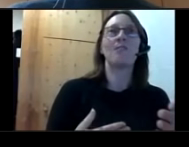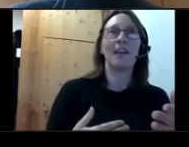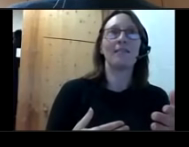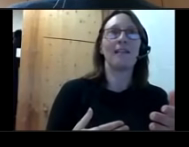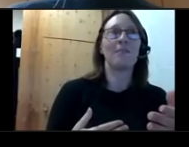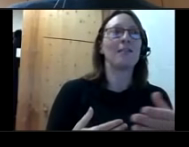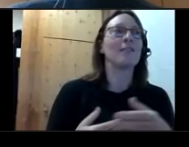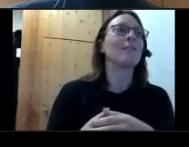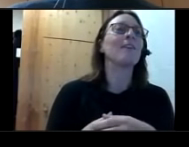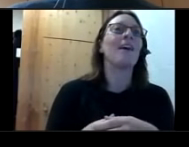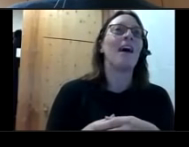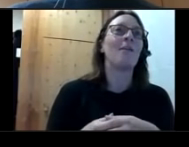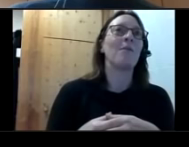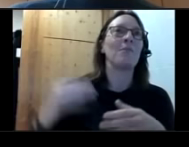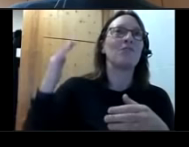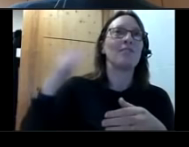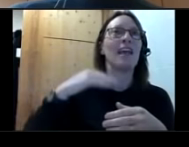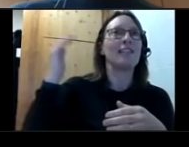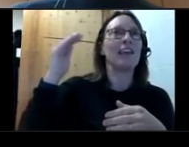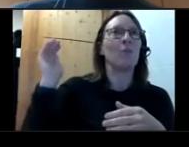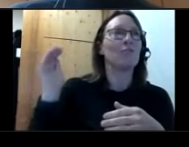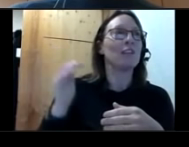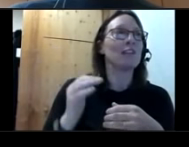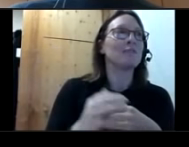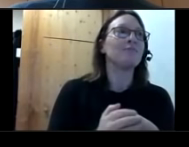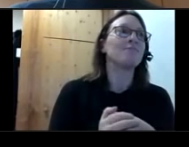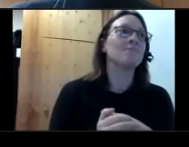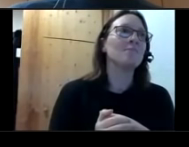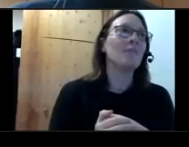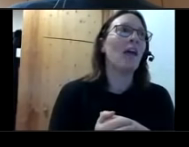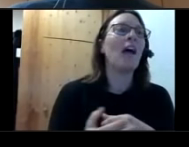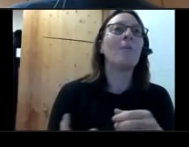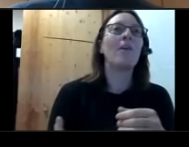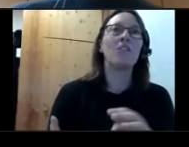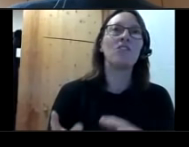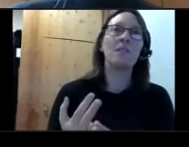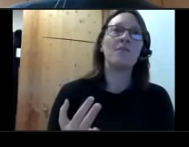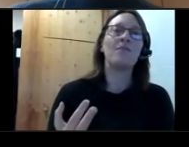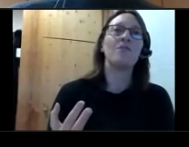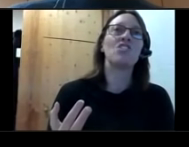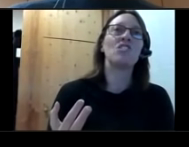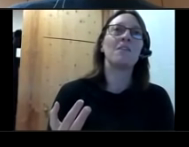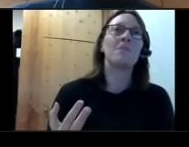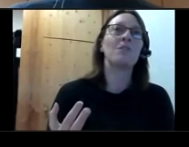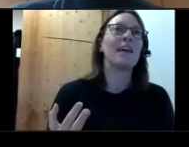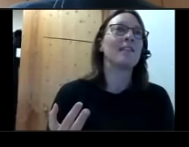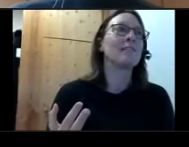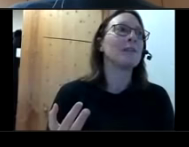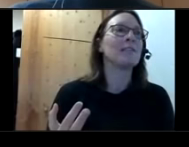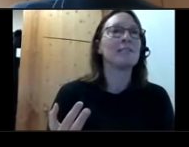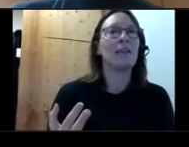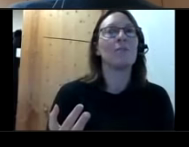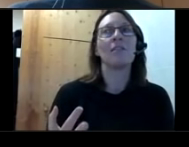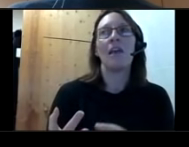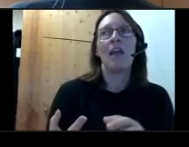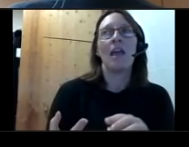towards improving accessibility, as much as saying, tick, we've done it. The other two bits of information that must be on an